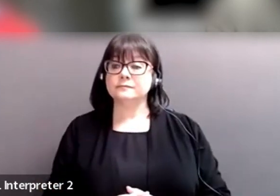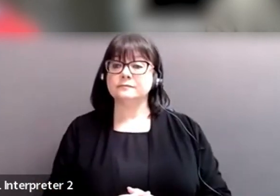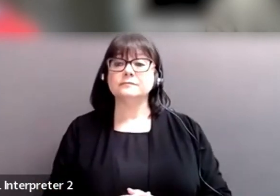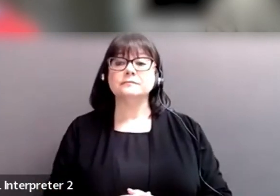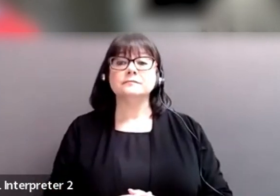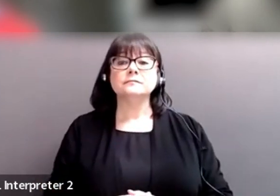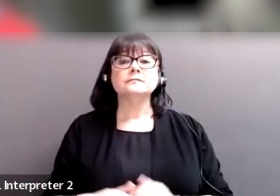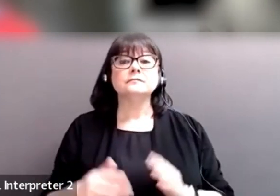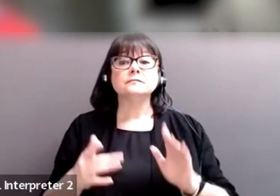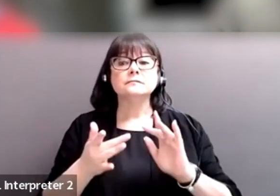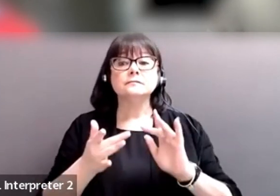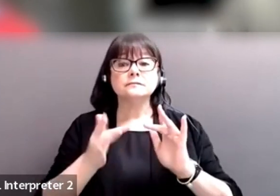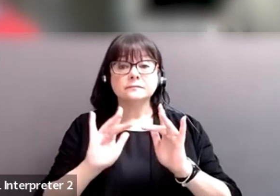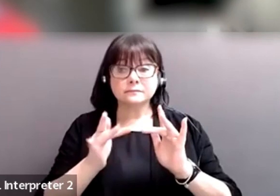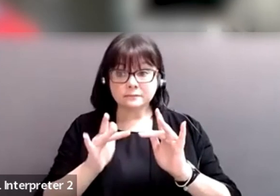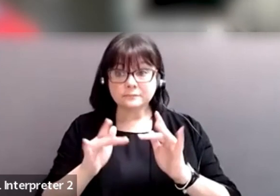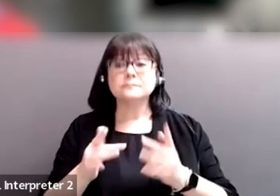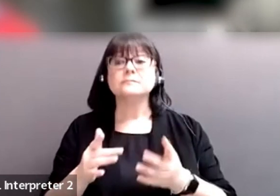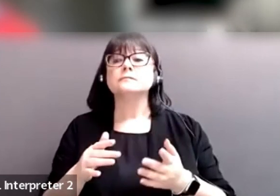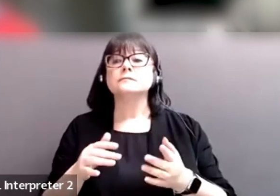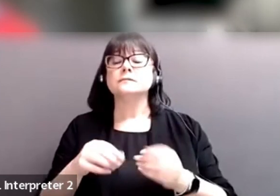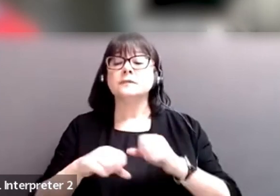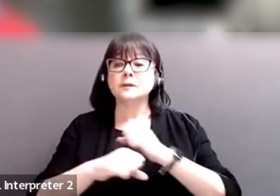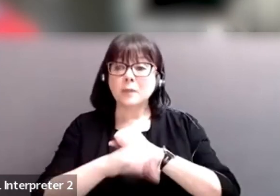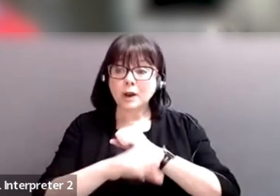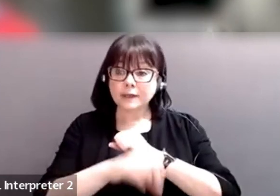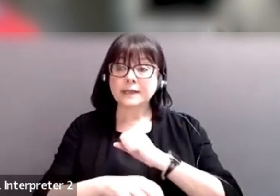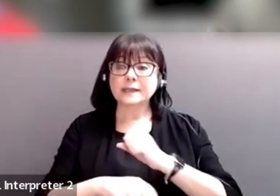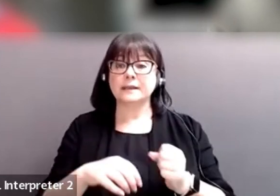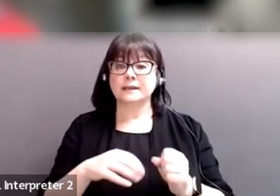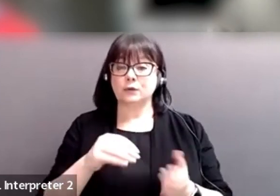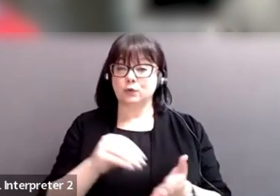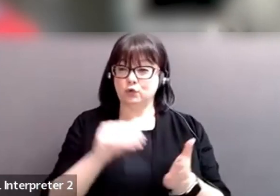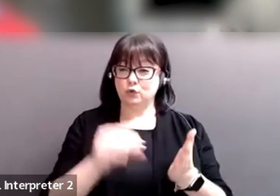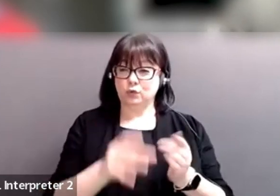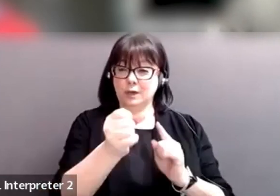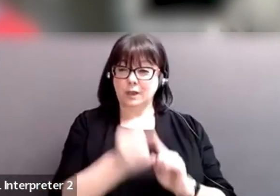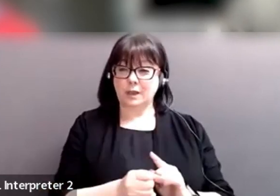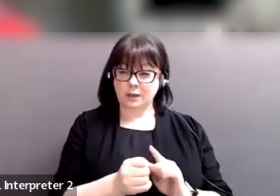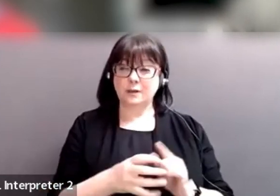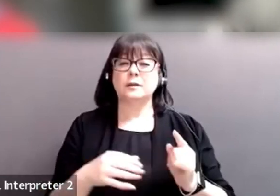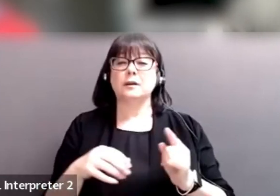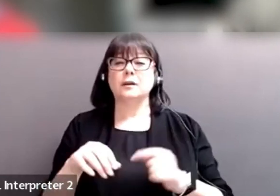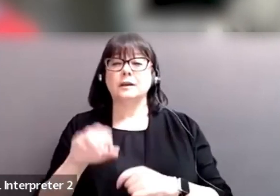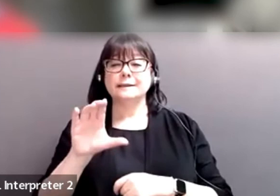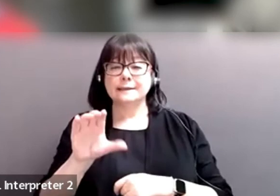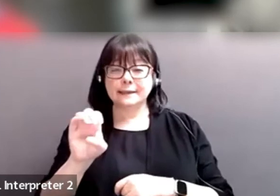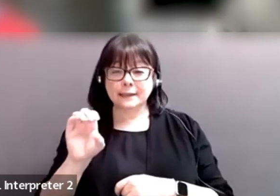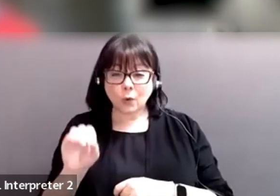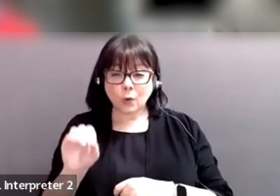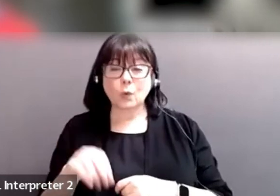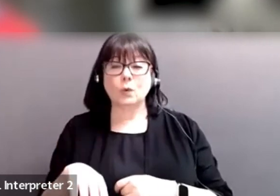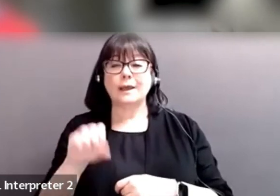work, website SEO, Google Ads, social media be considered a tech-focused role? Definitely, yes, it